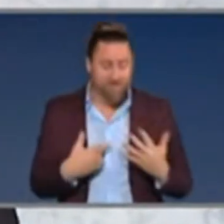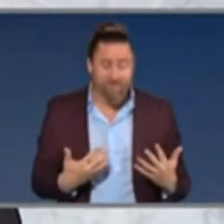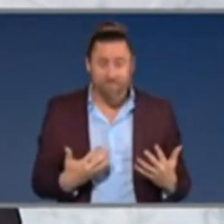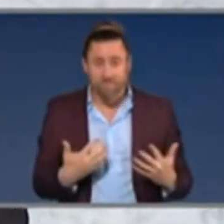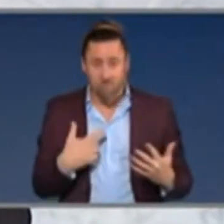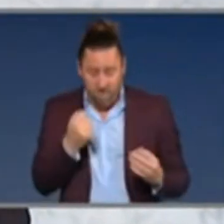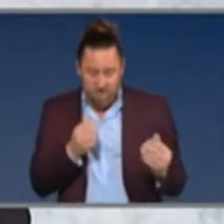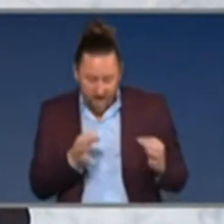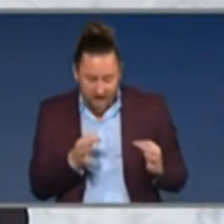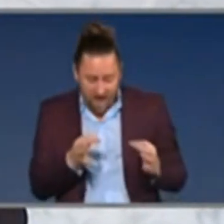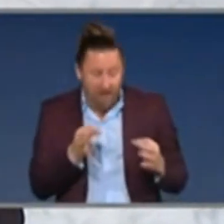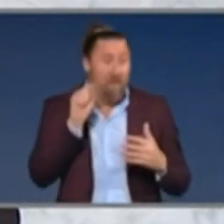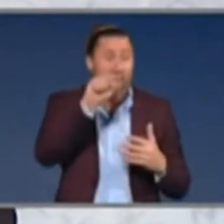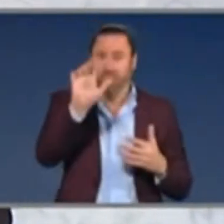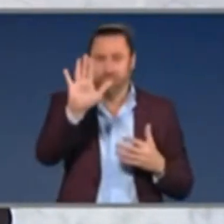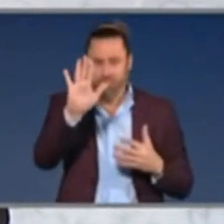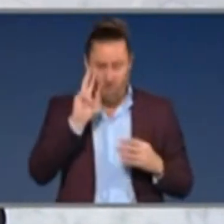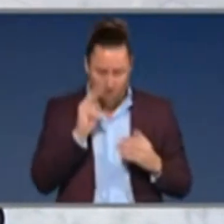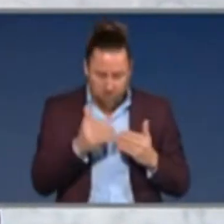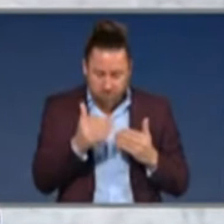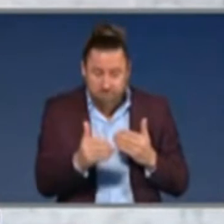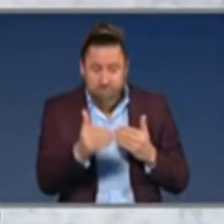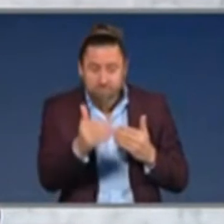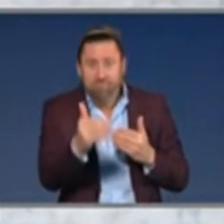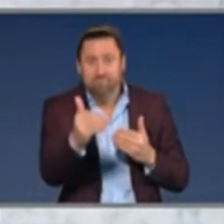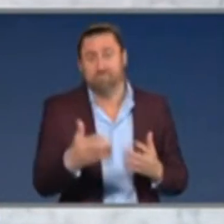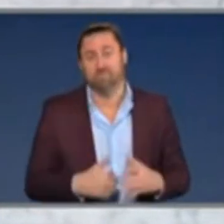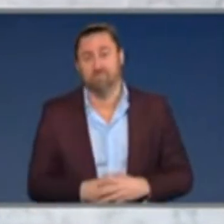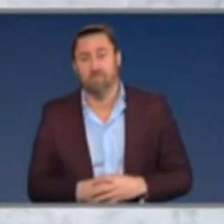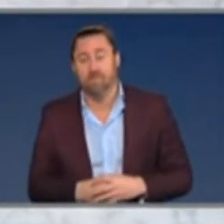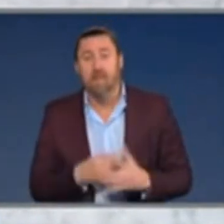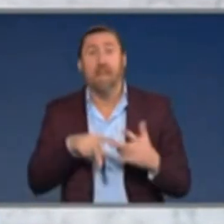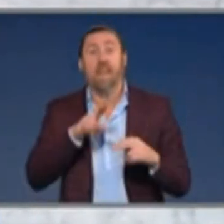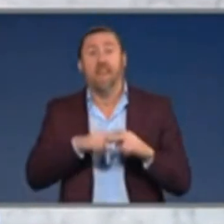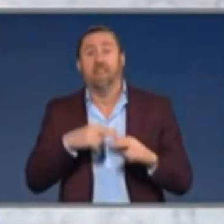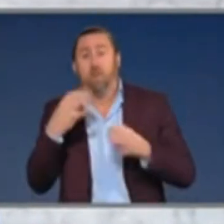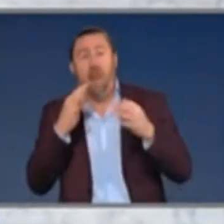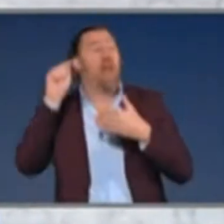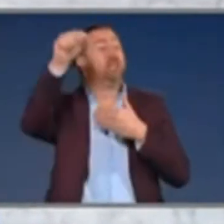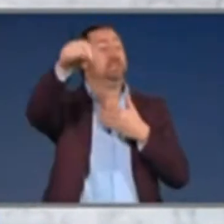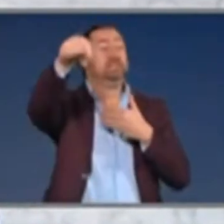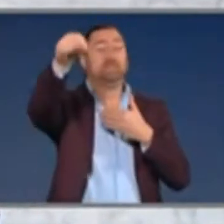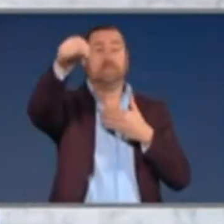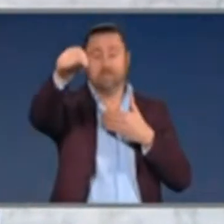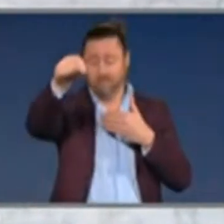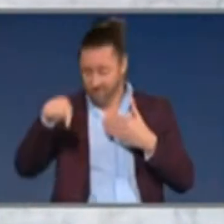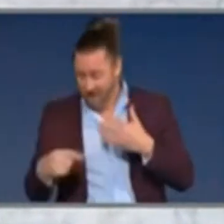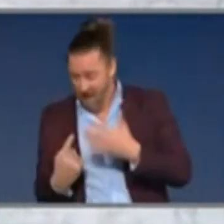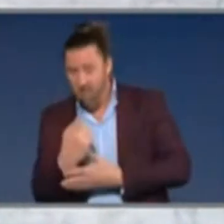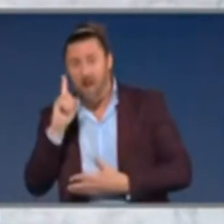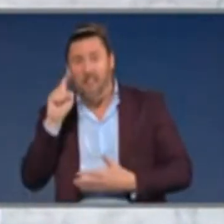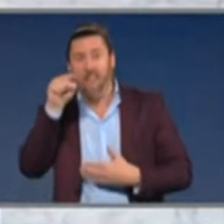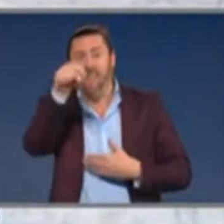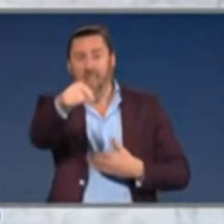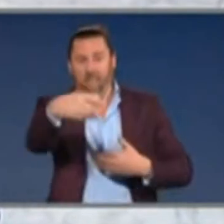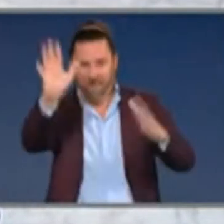think, demonstrated this morning, those estimates over a longer term would have been quickly overtaken by the events that we've had. So it is